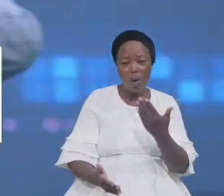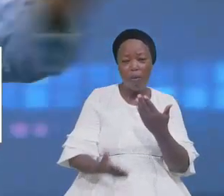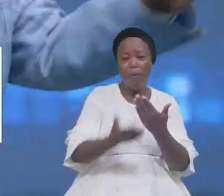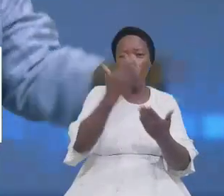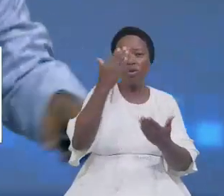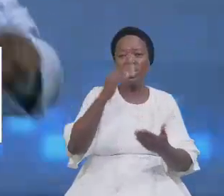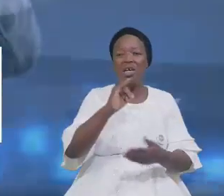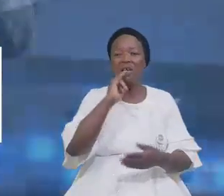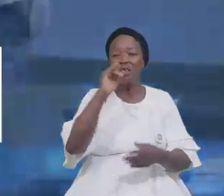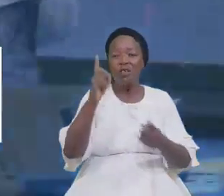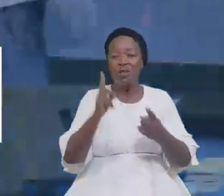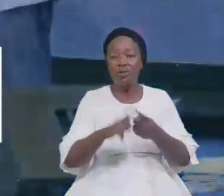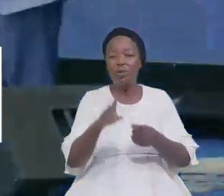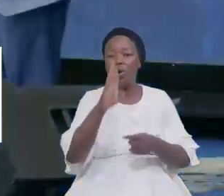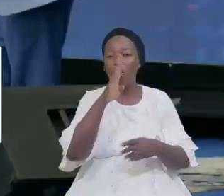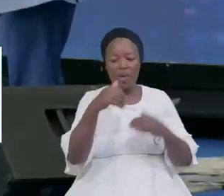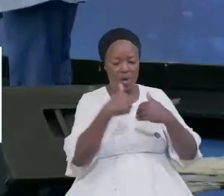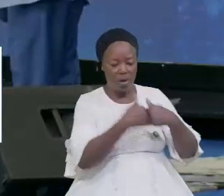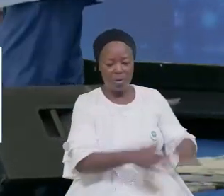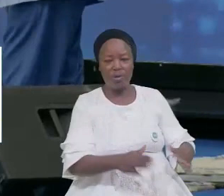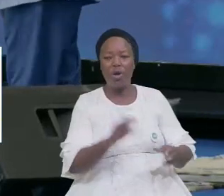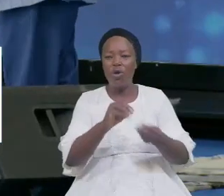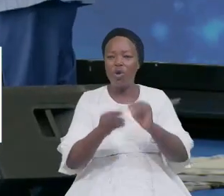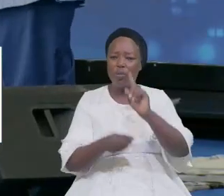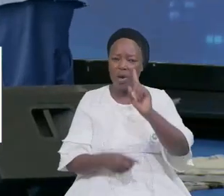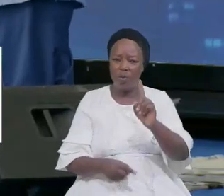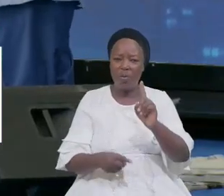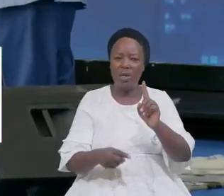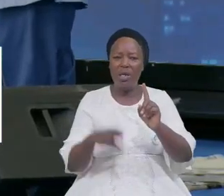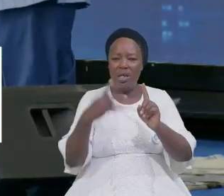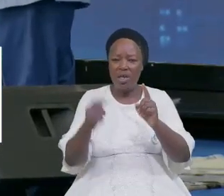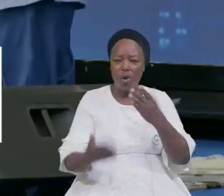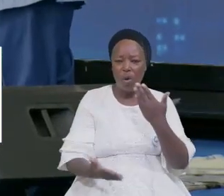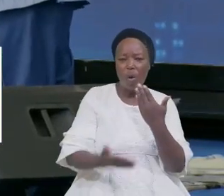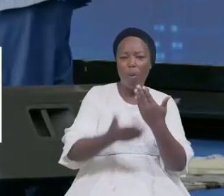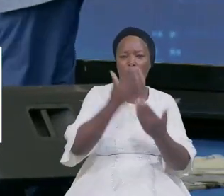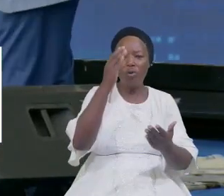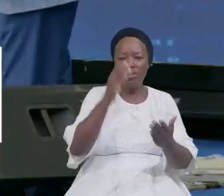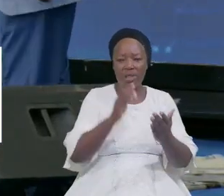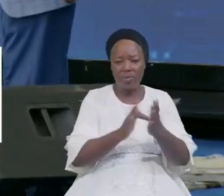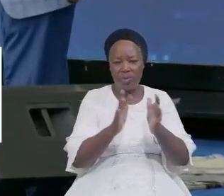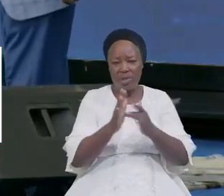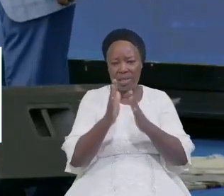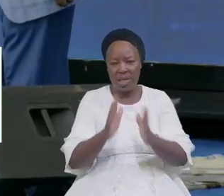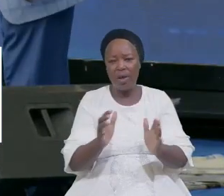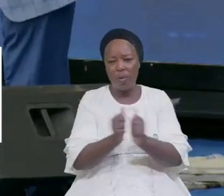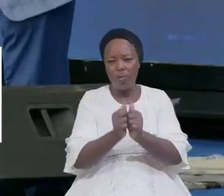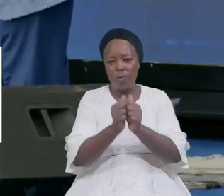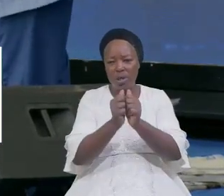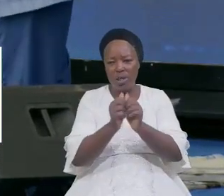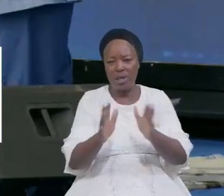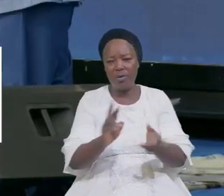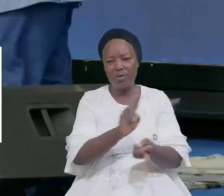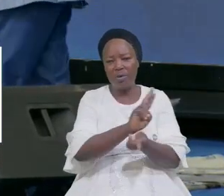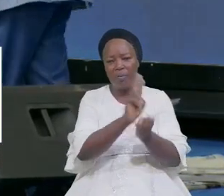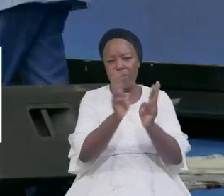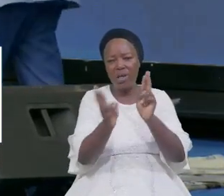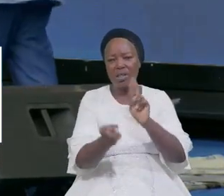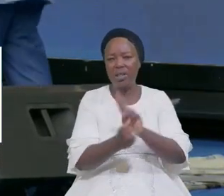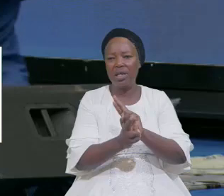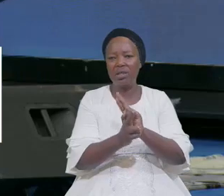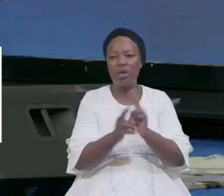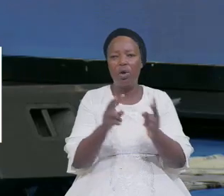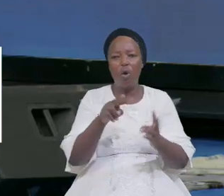is to be lost. Number one, the almost Christian without repentance